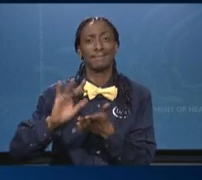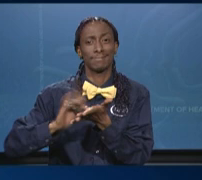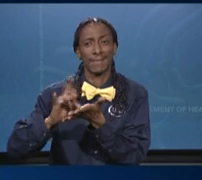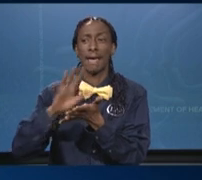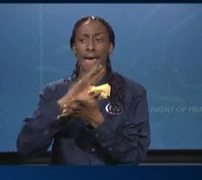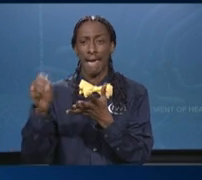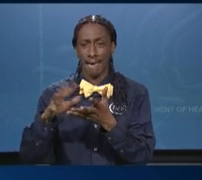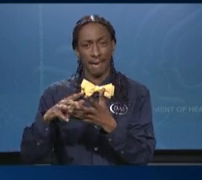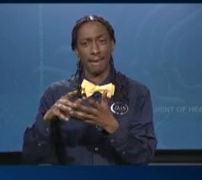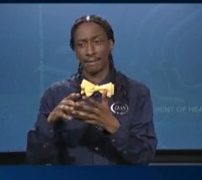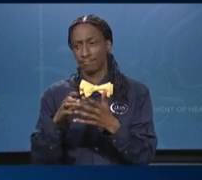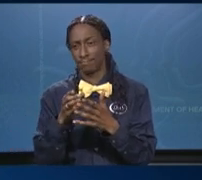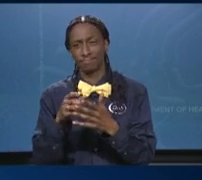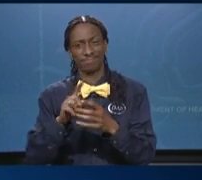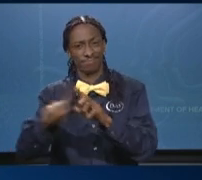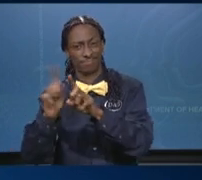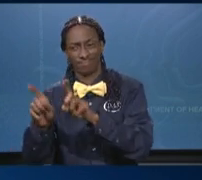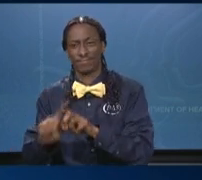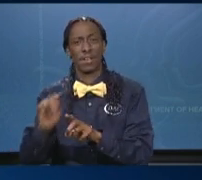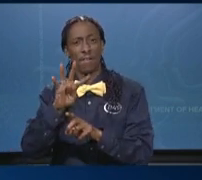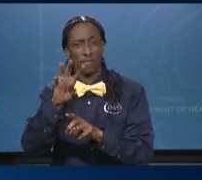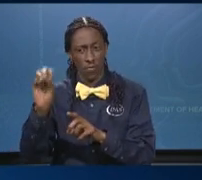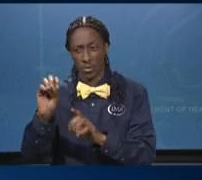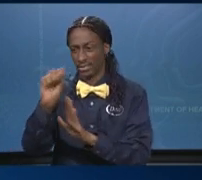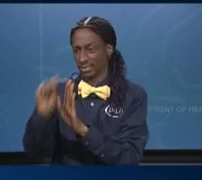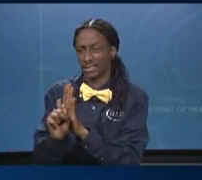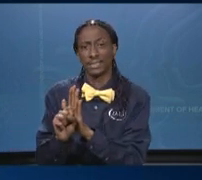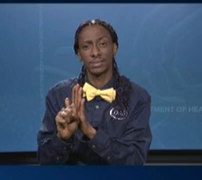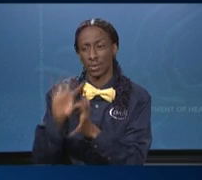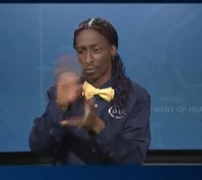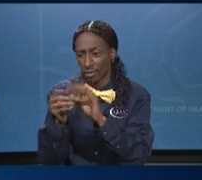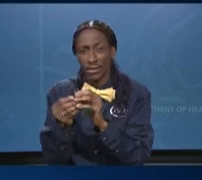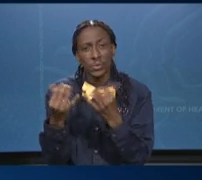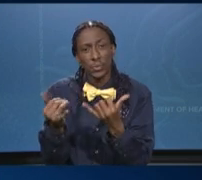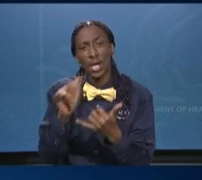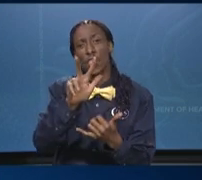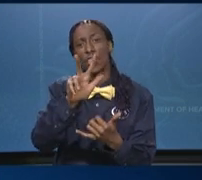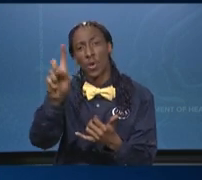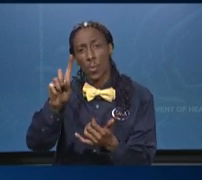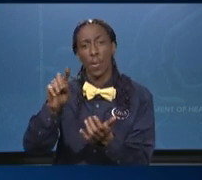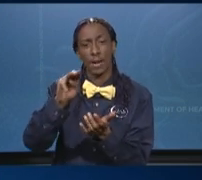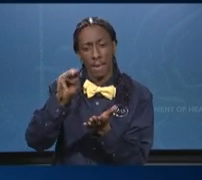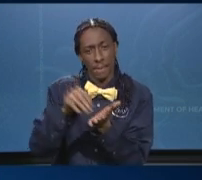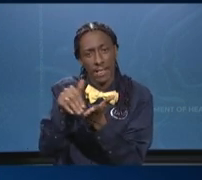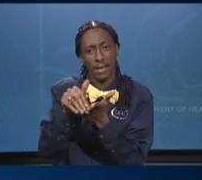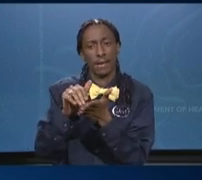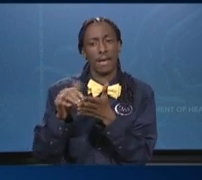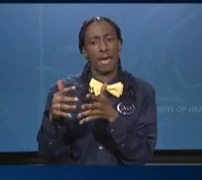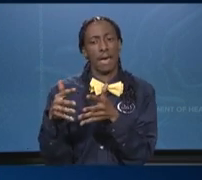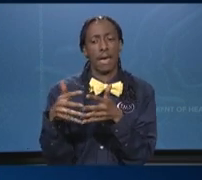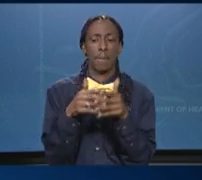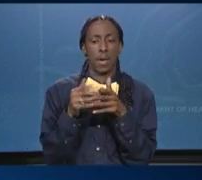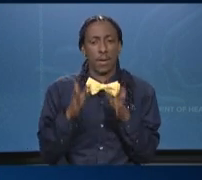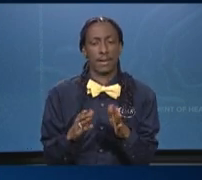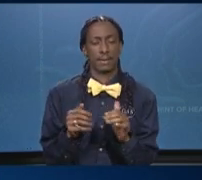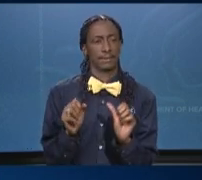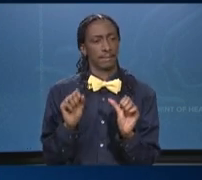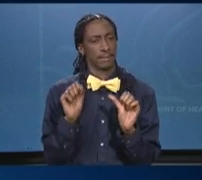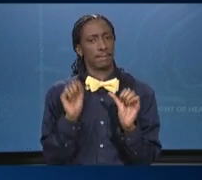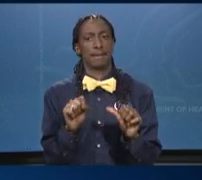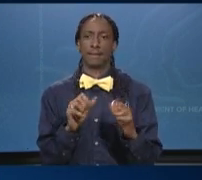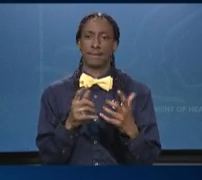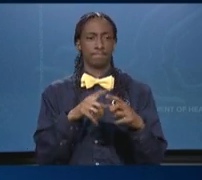40 states, so that today there are 31 million Americans who can count on access to a good